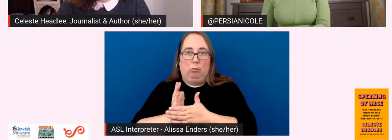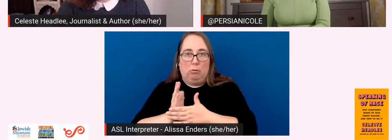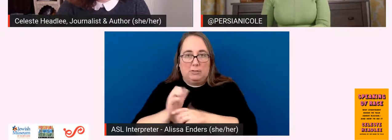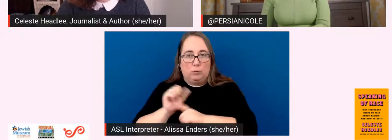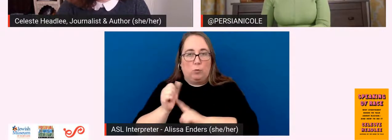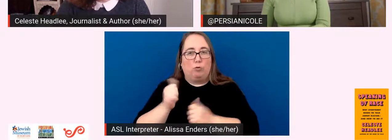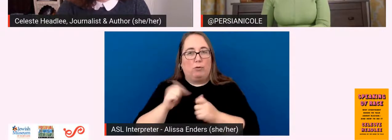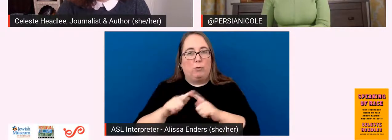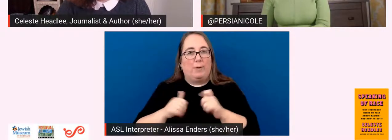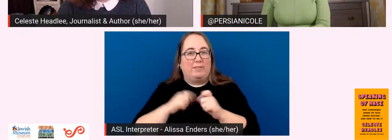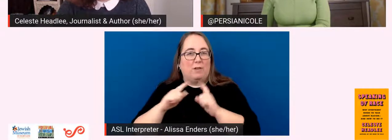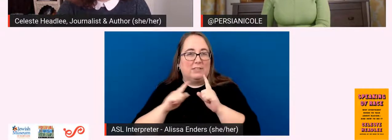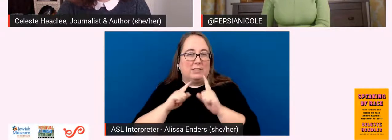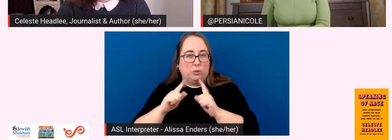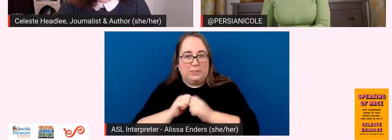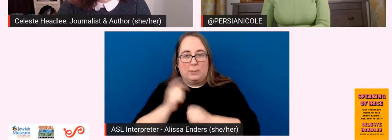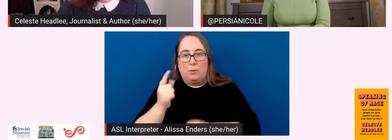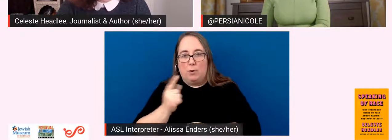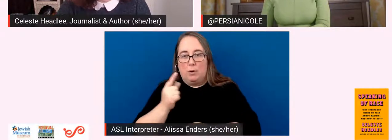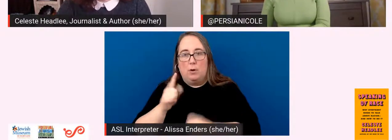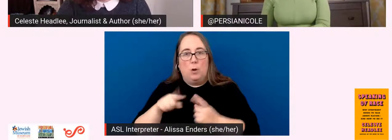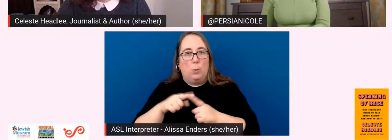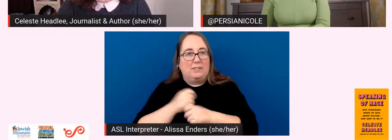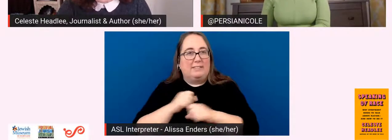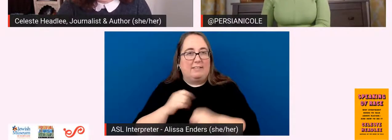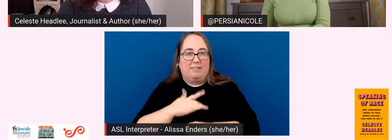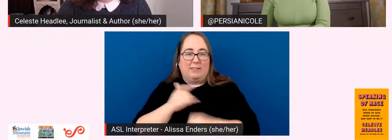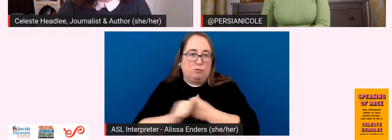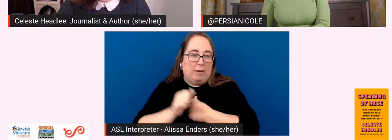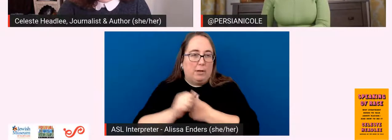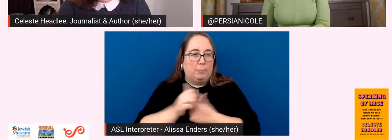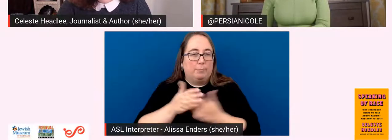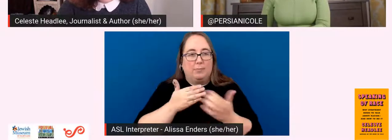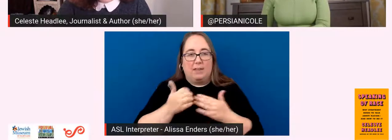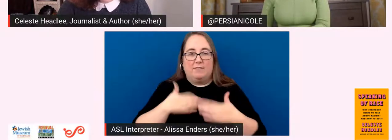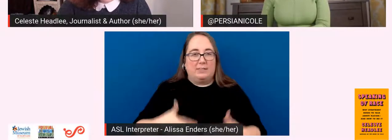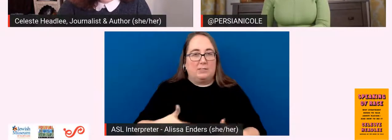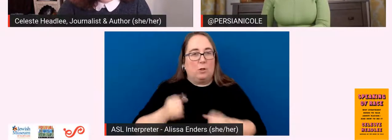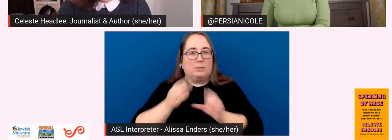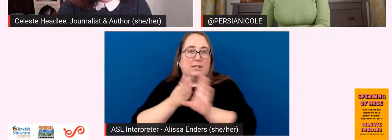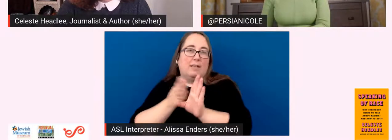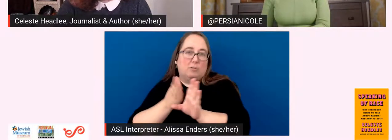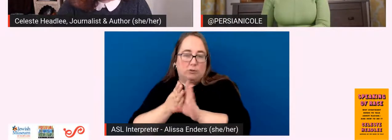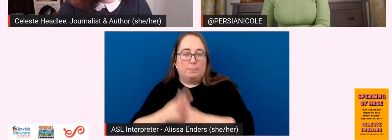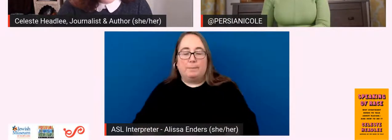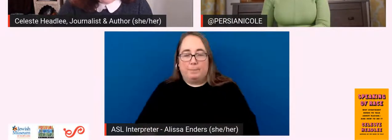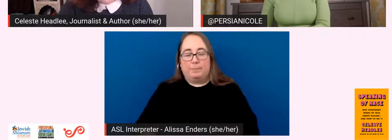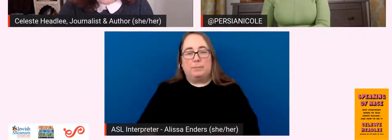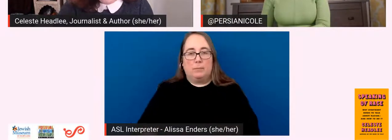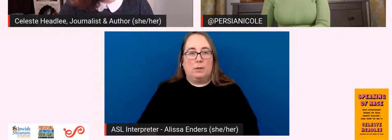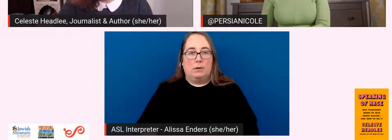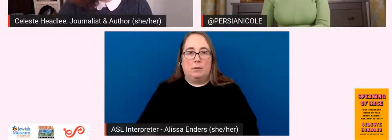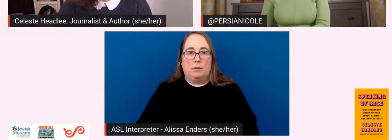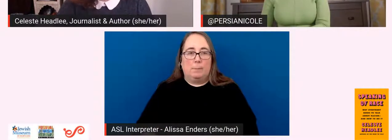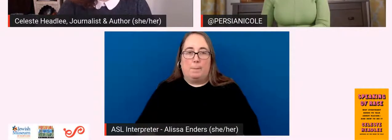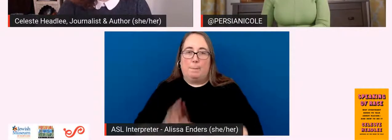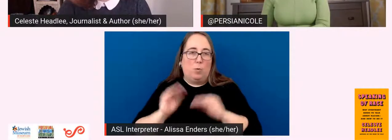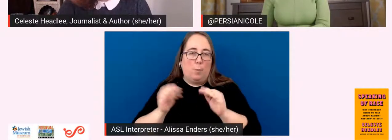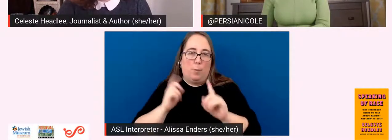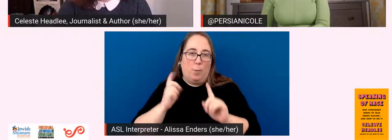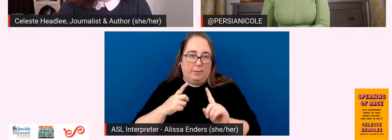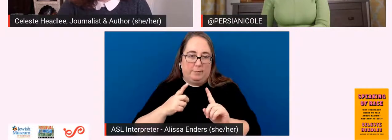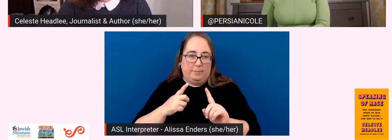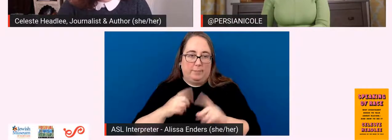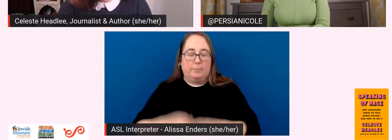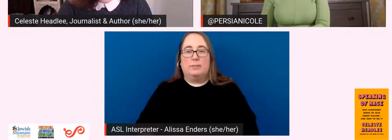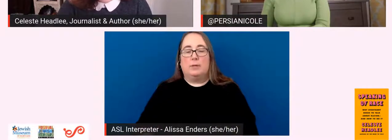have a conversation with someone in which their safety is threatened, whether that be physical or psychological. Mm-hmm. There's no point. Mm-hmm. At